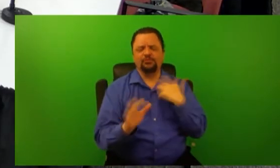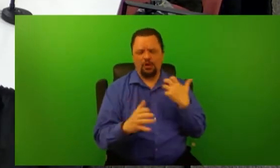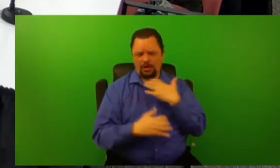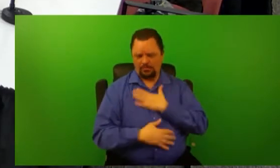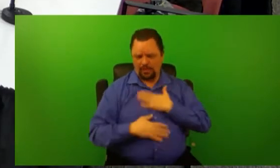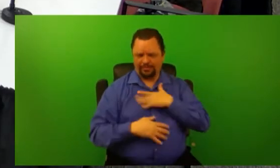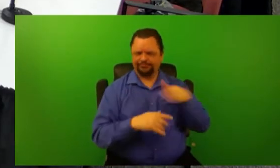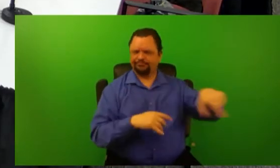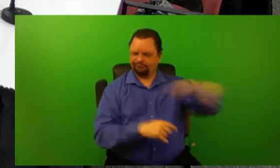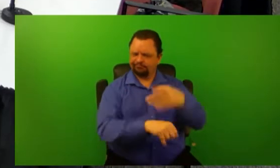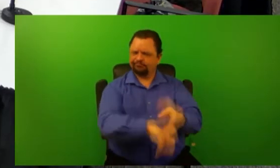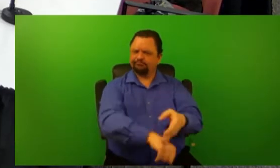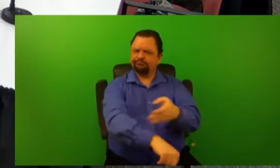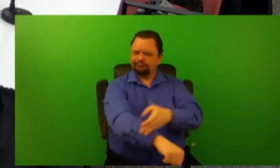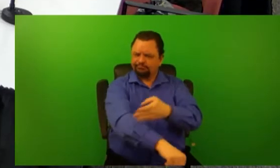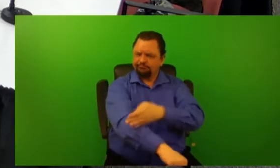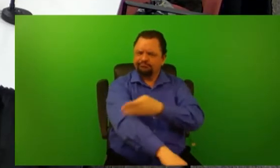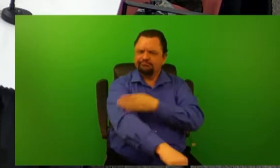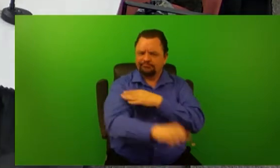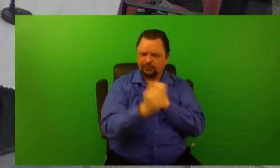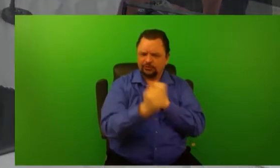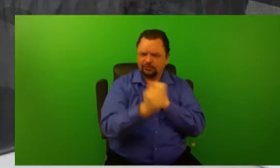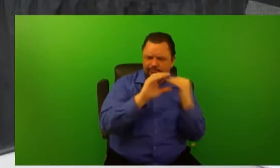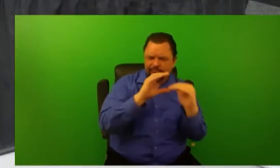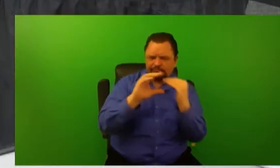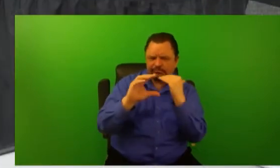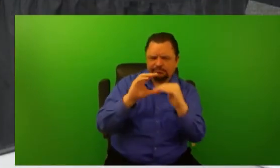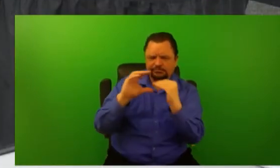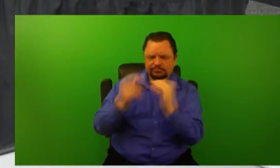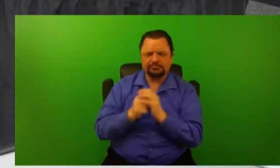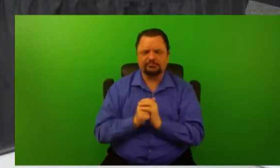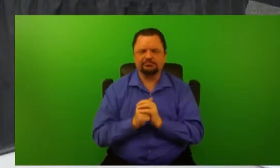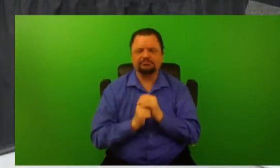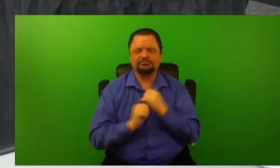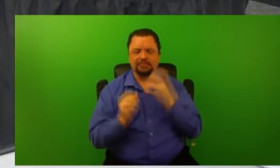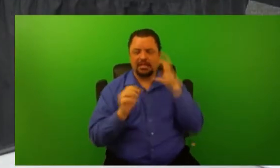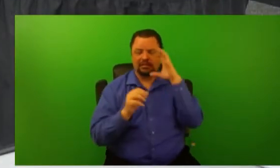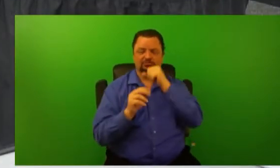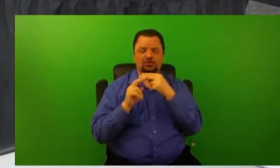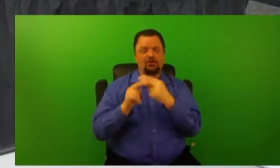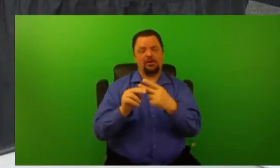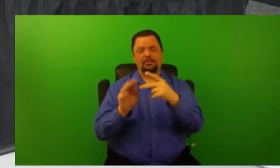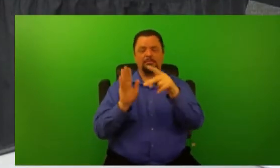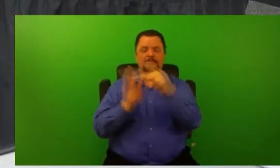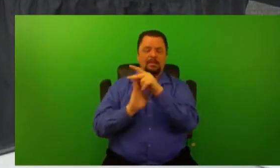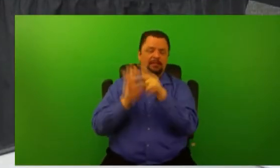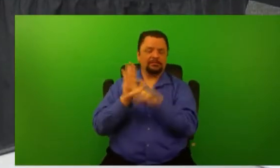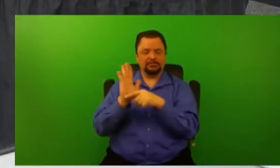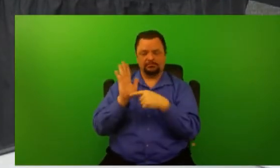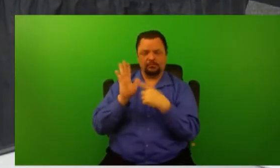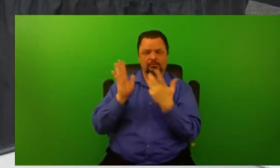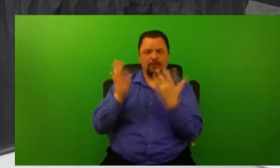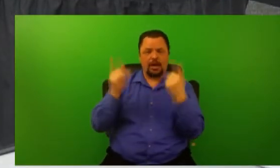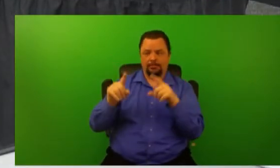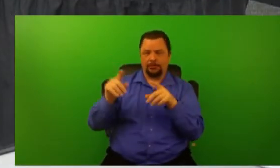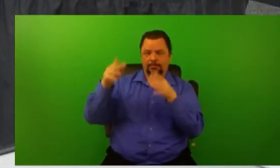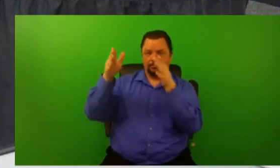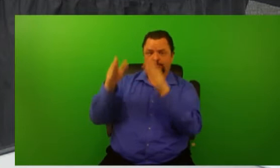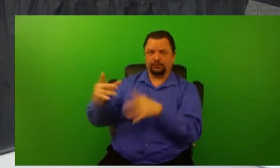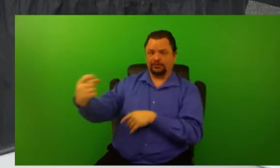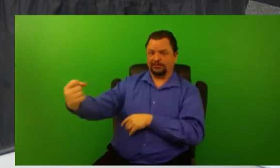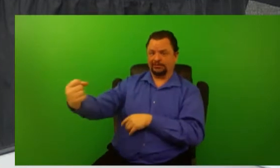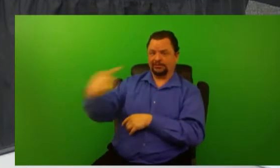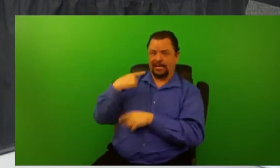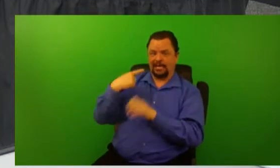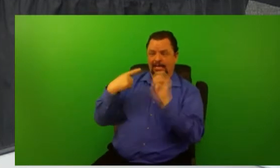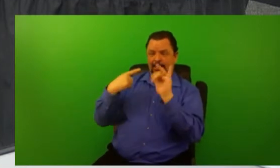our email. I guess we can call it a policy, or just what happens when a citizen sends an email to the Board of Health now.